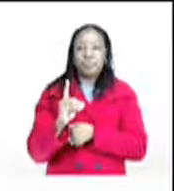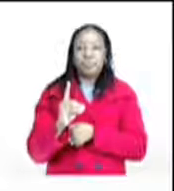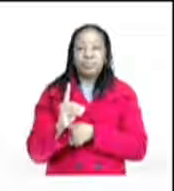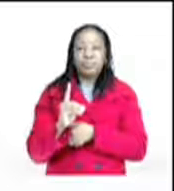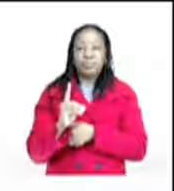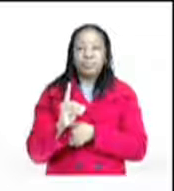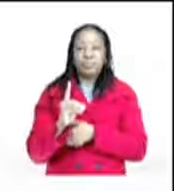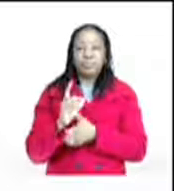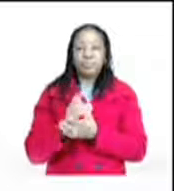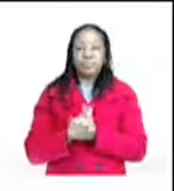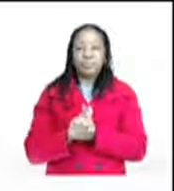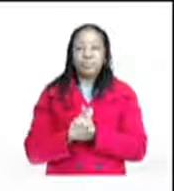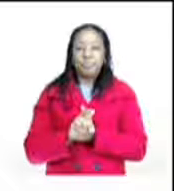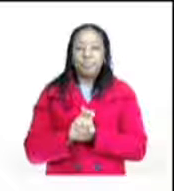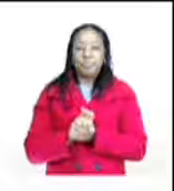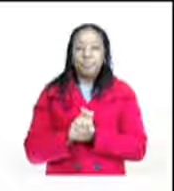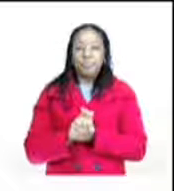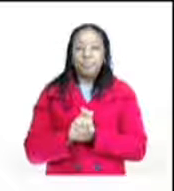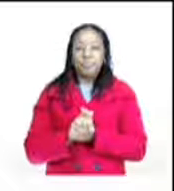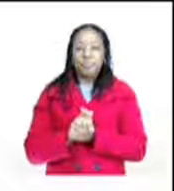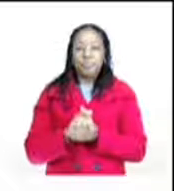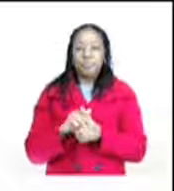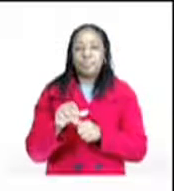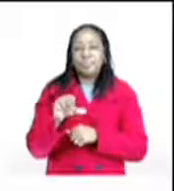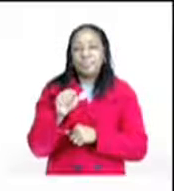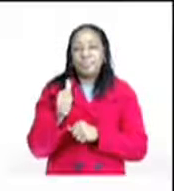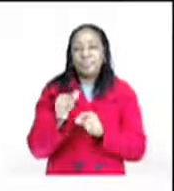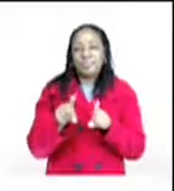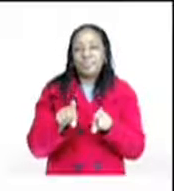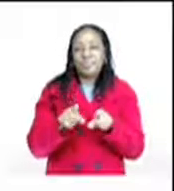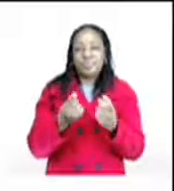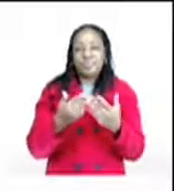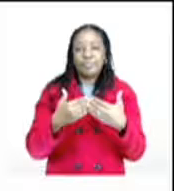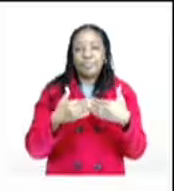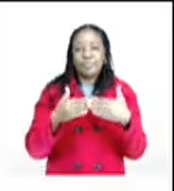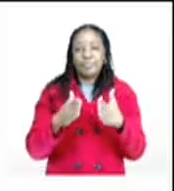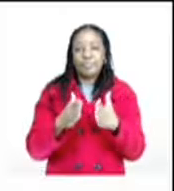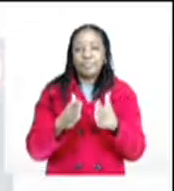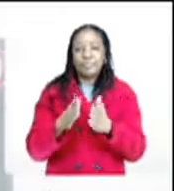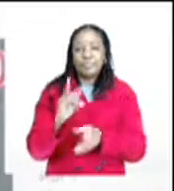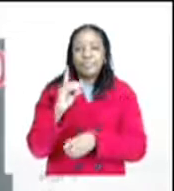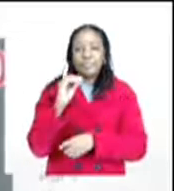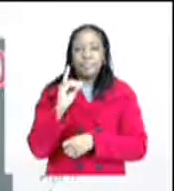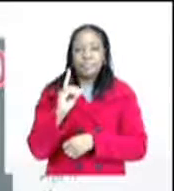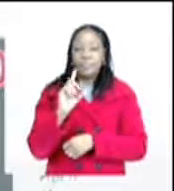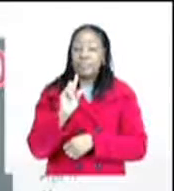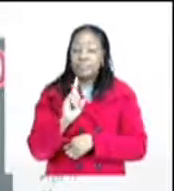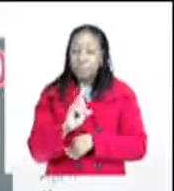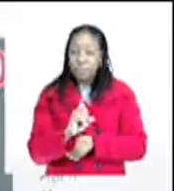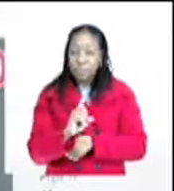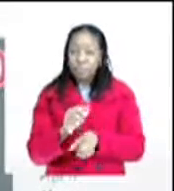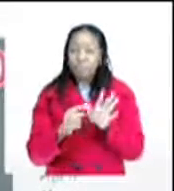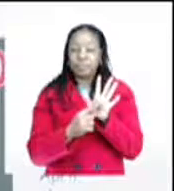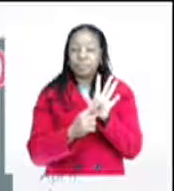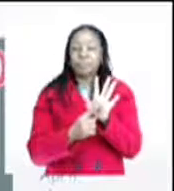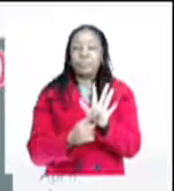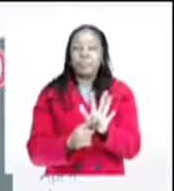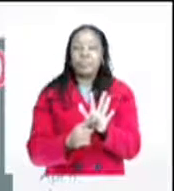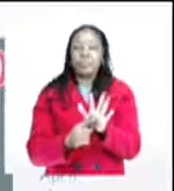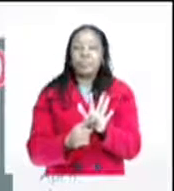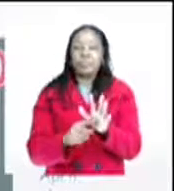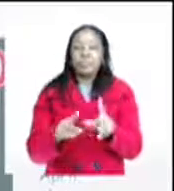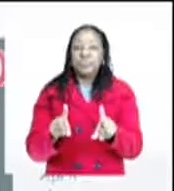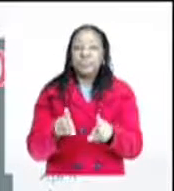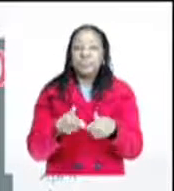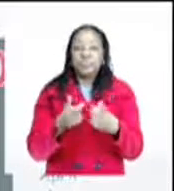of things that begin with letter D. Let's go to the board and I will show you some of the things that